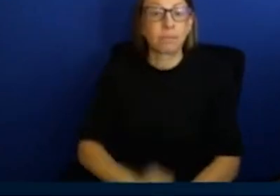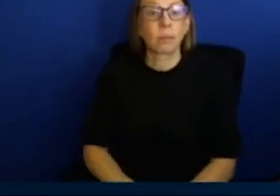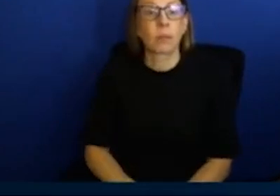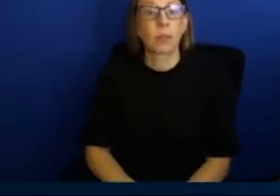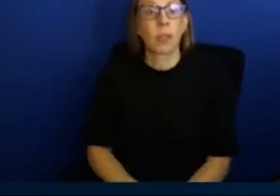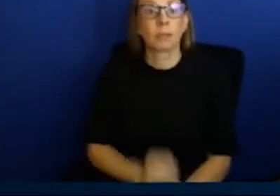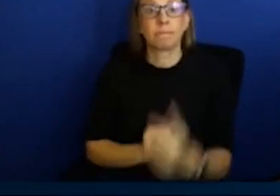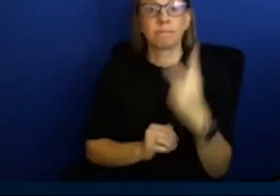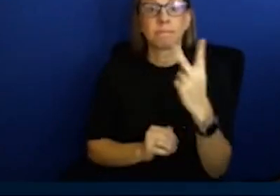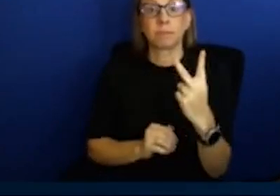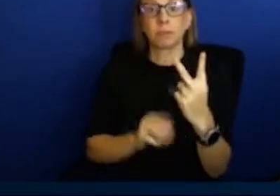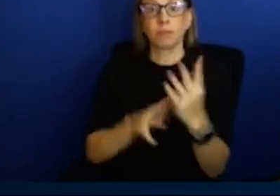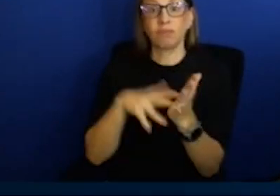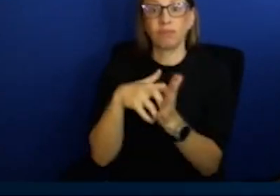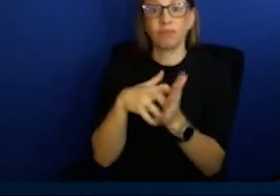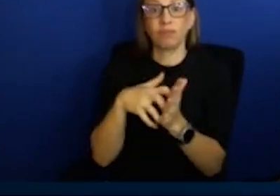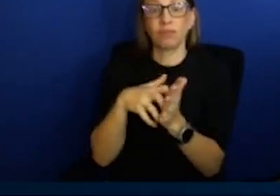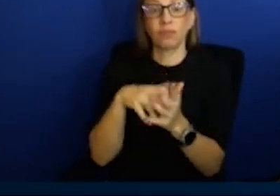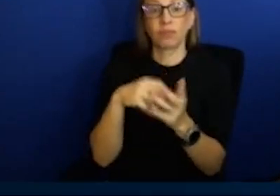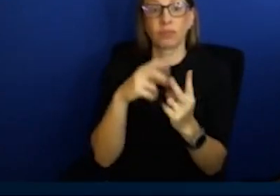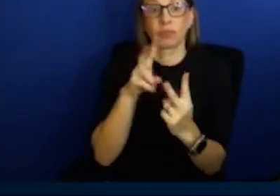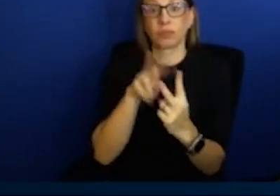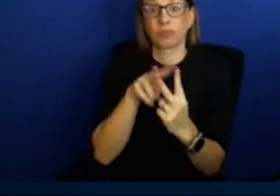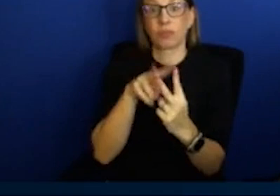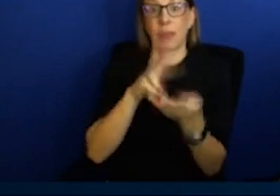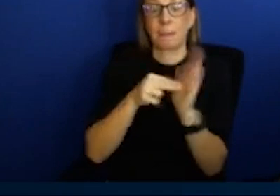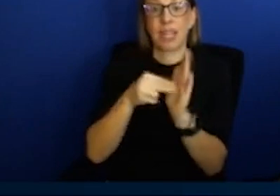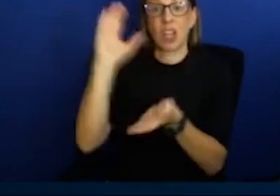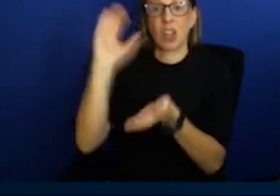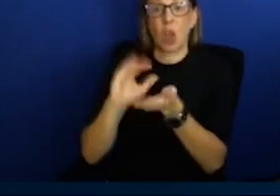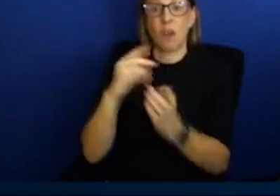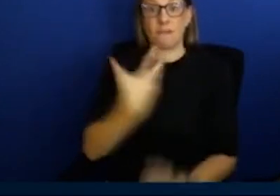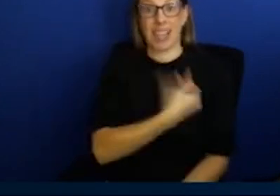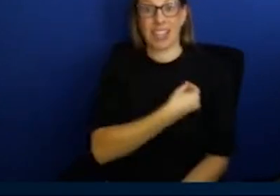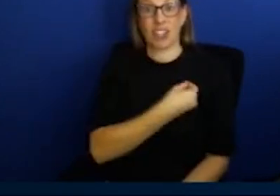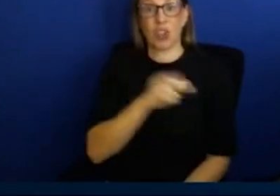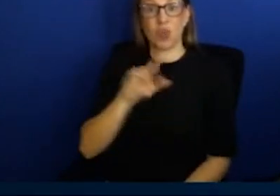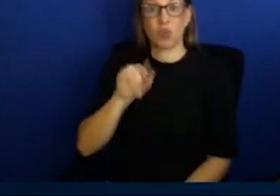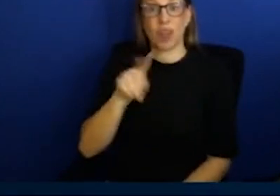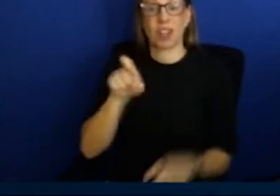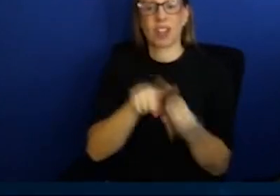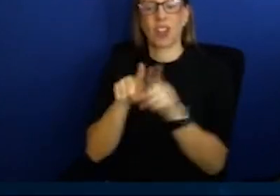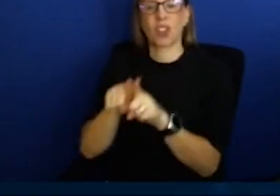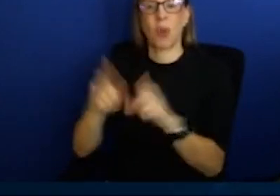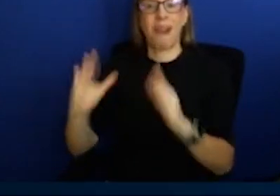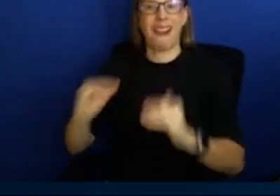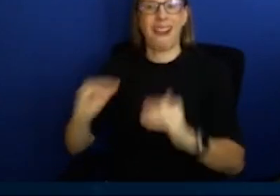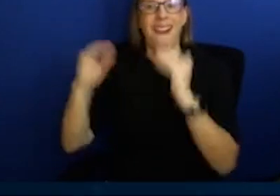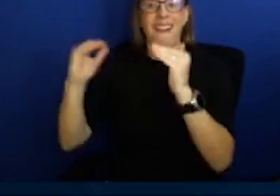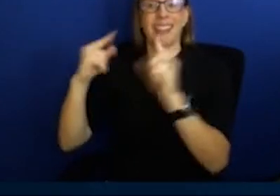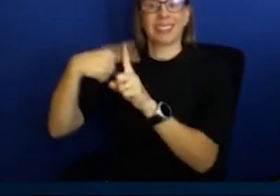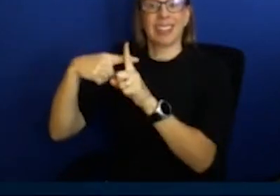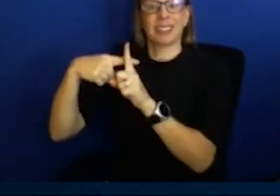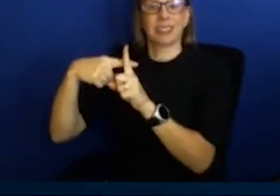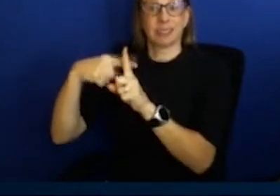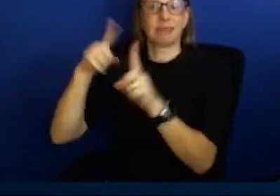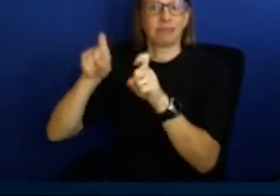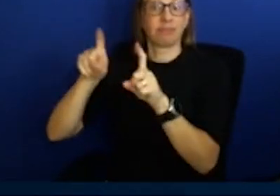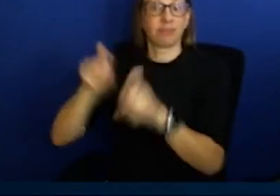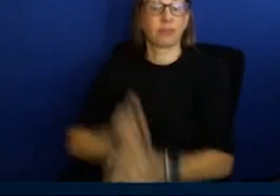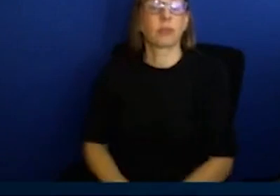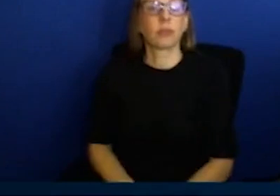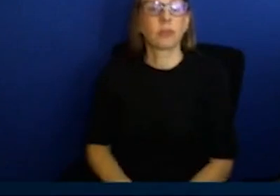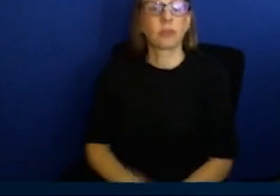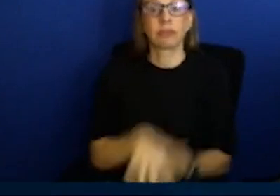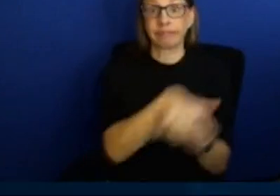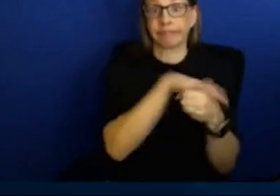points of vulnerability were areas with low vaccination rates and high test positivity. So first, let's talk about areas with